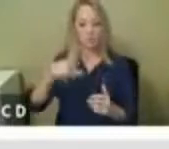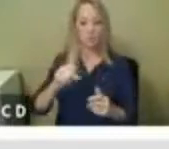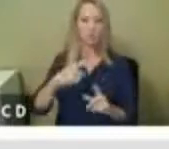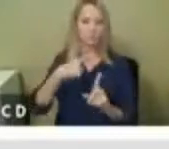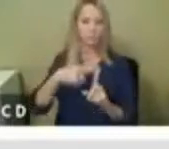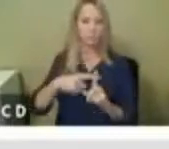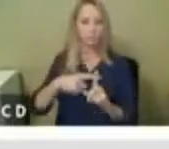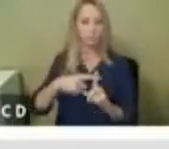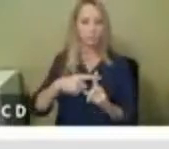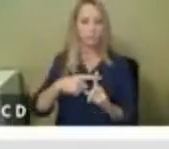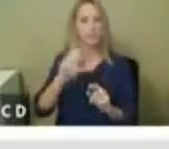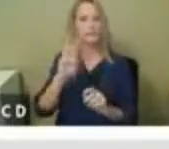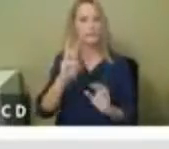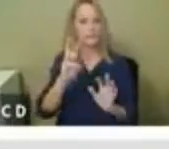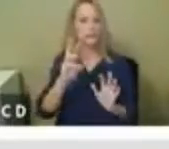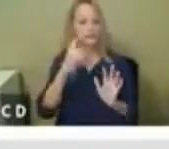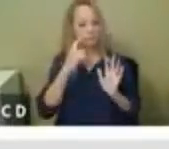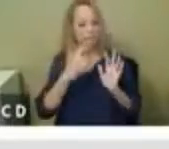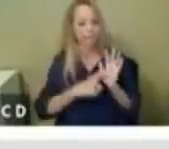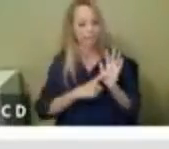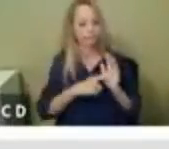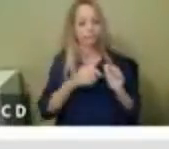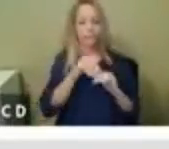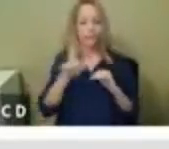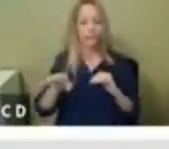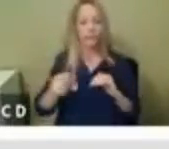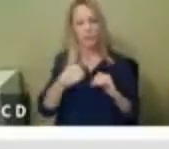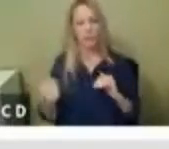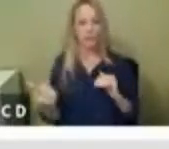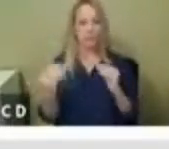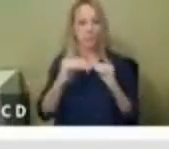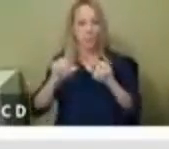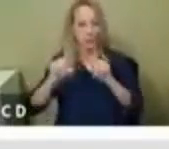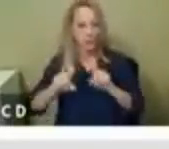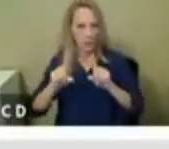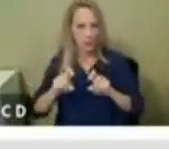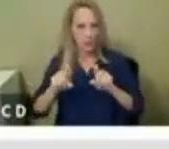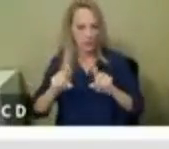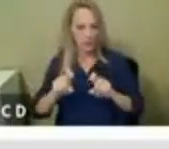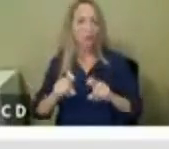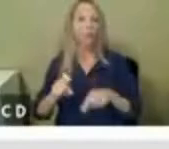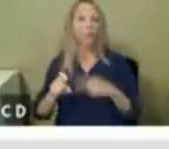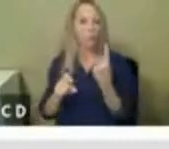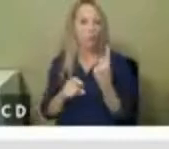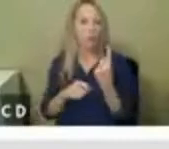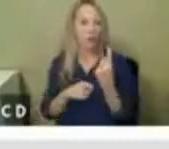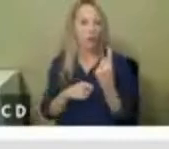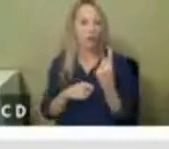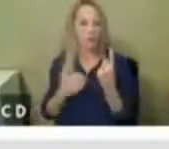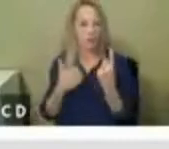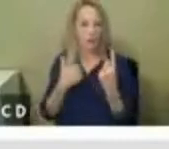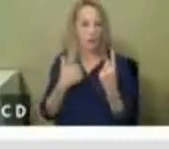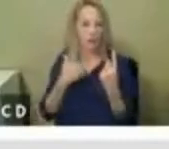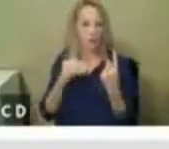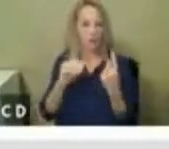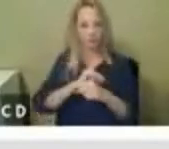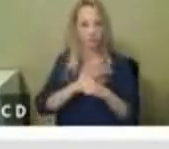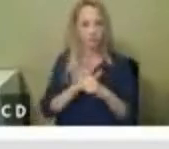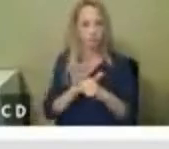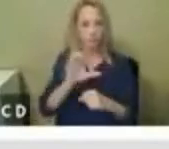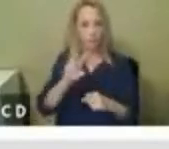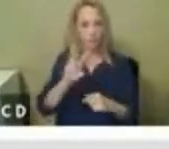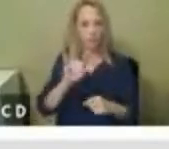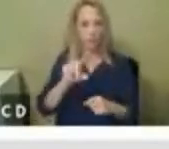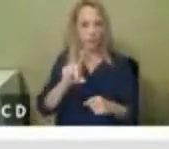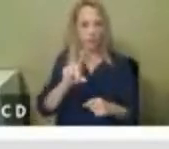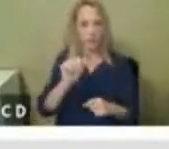were identified and referred to diagnostic testing. 1 of them reported positive. So what we have been